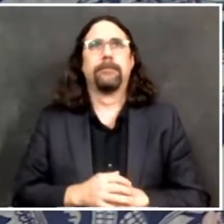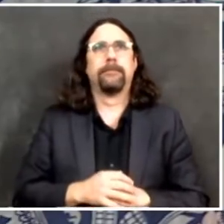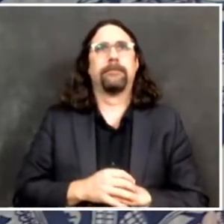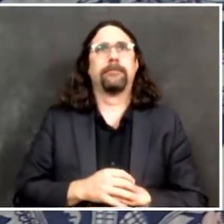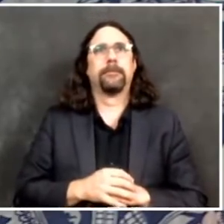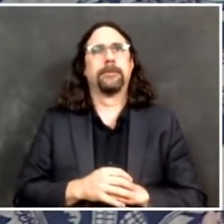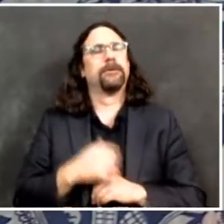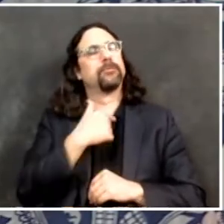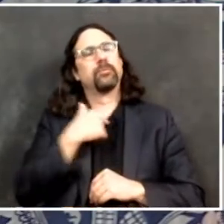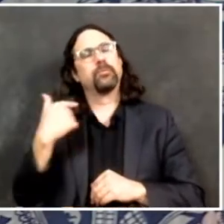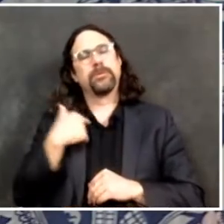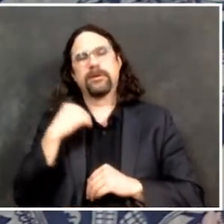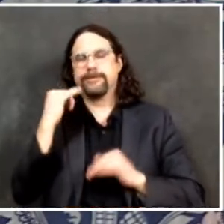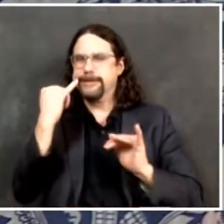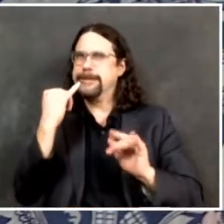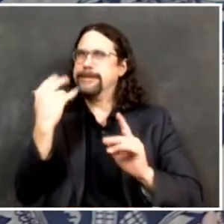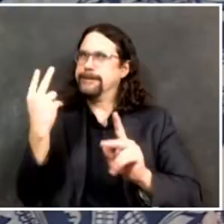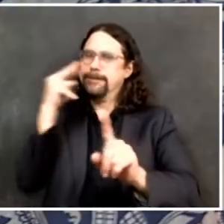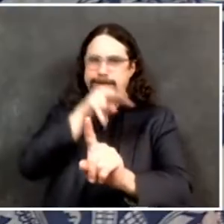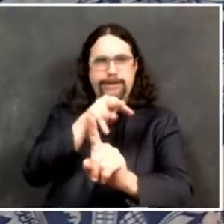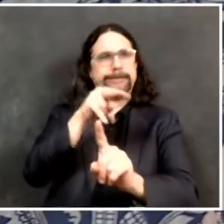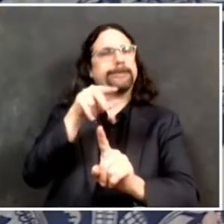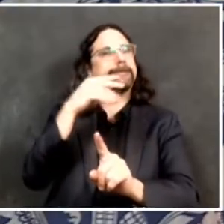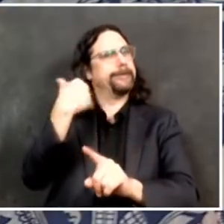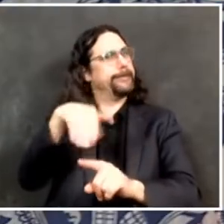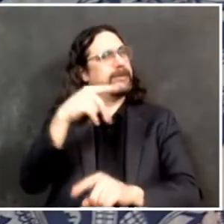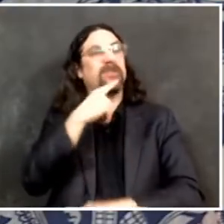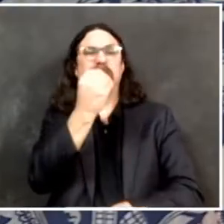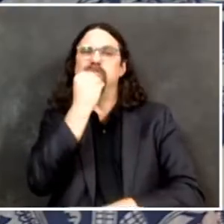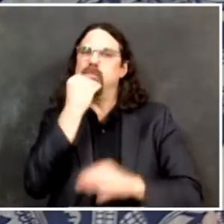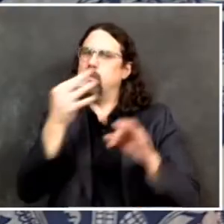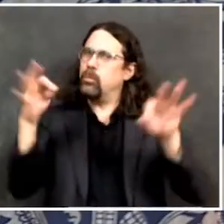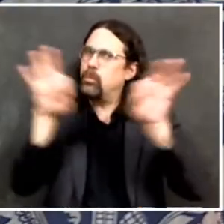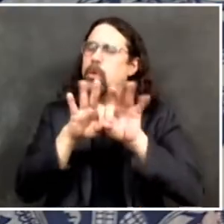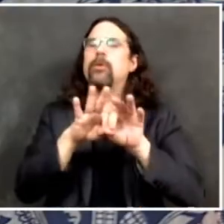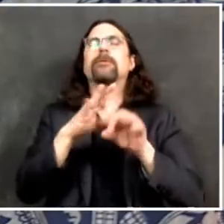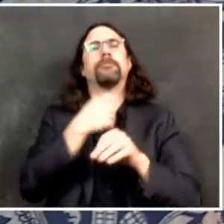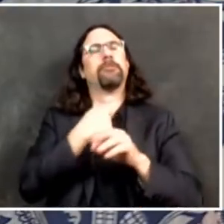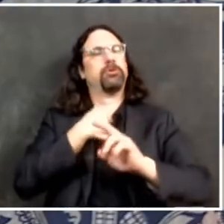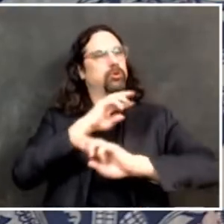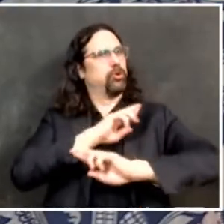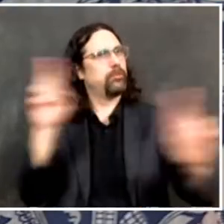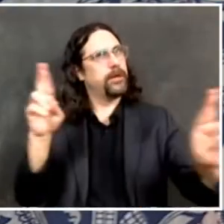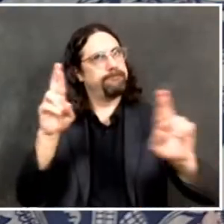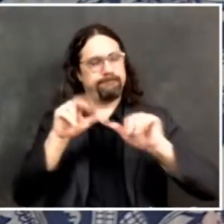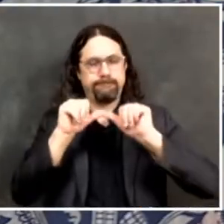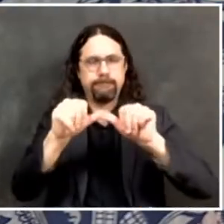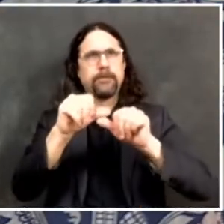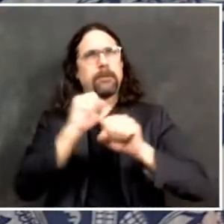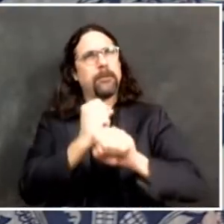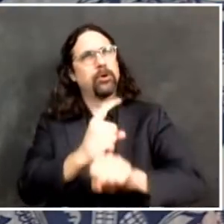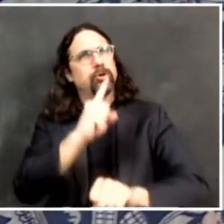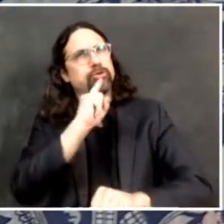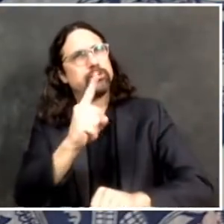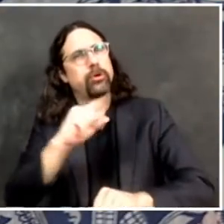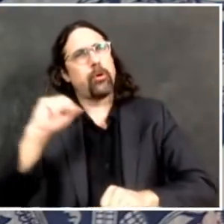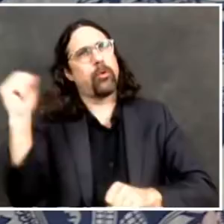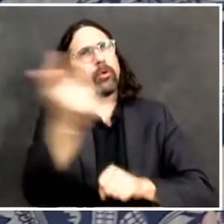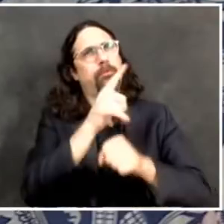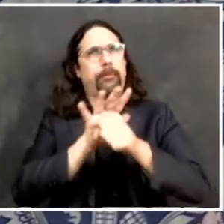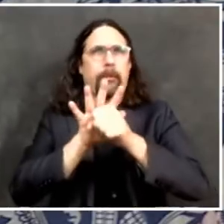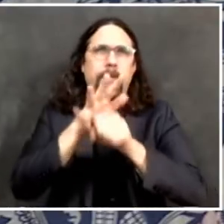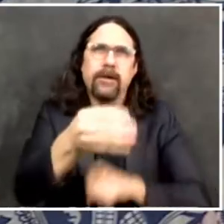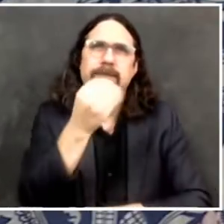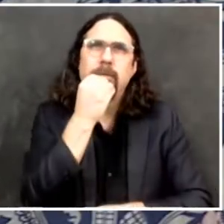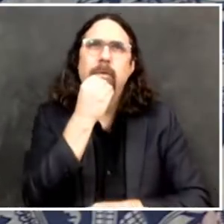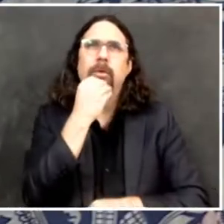our new food czar, Catherine Garcia, I hope everyone listening will understand that literally we will not